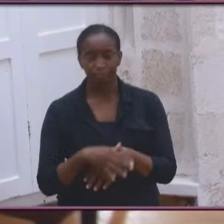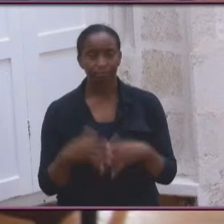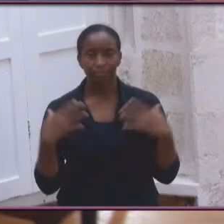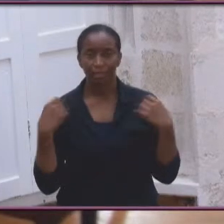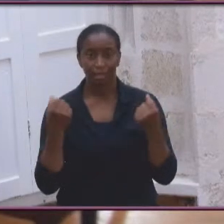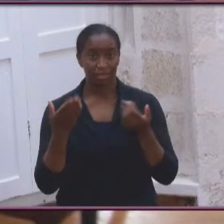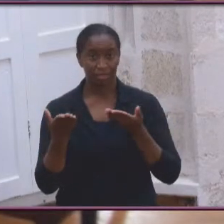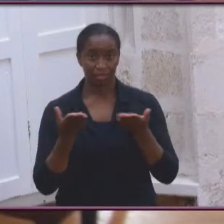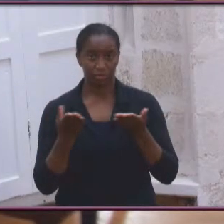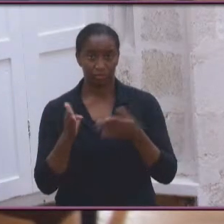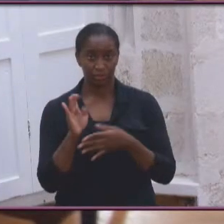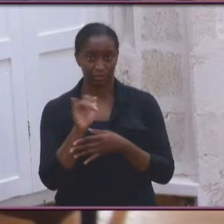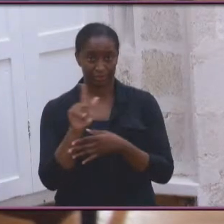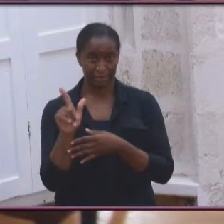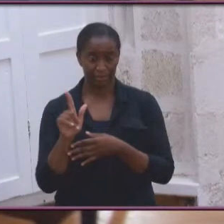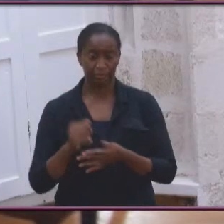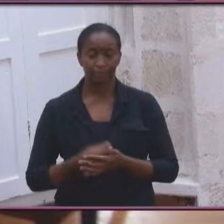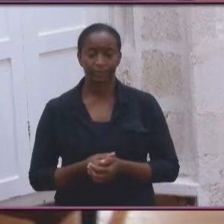by way of background,